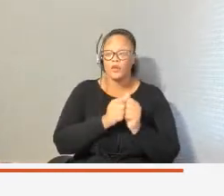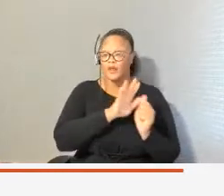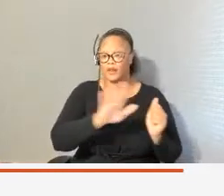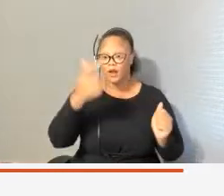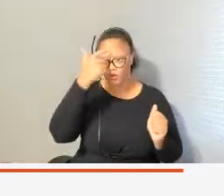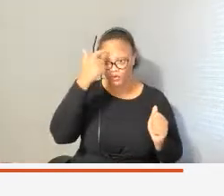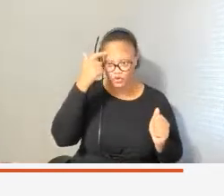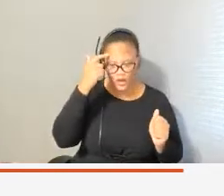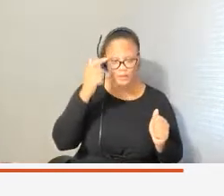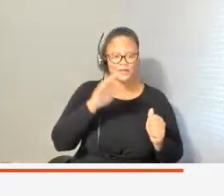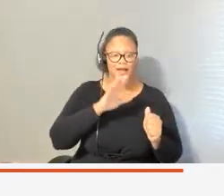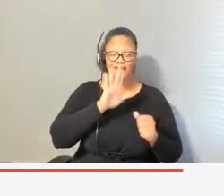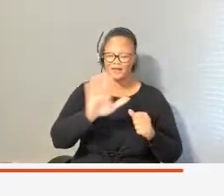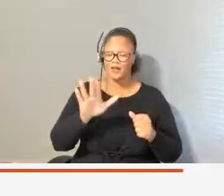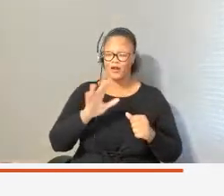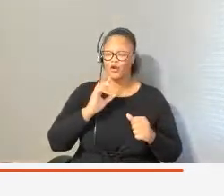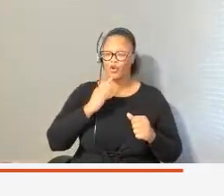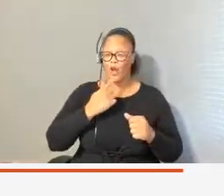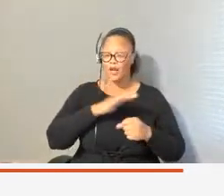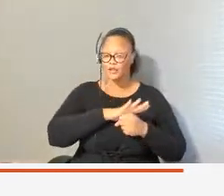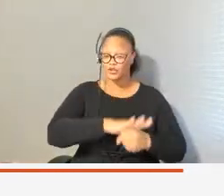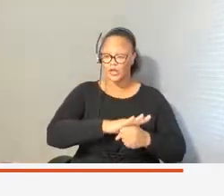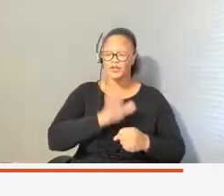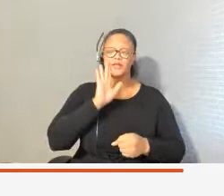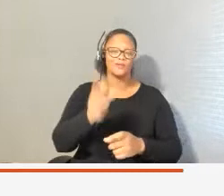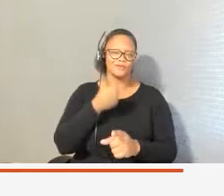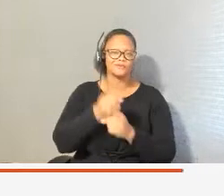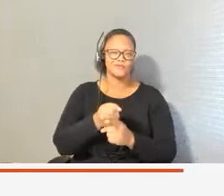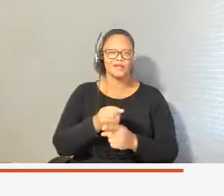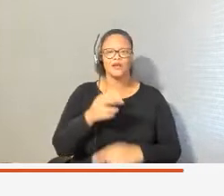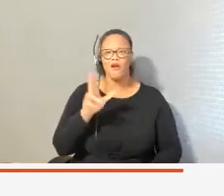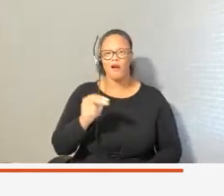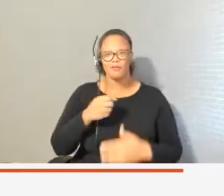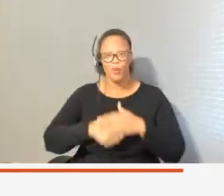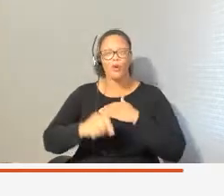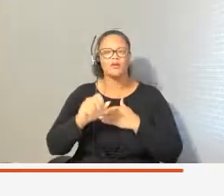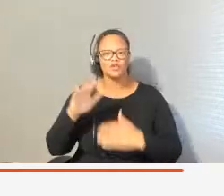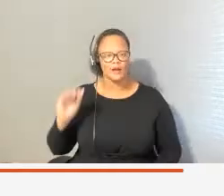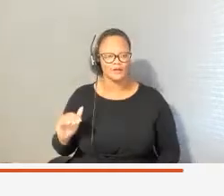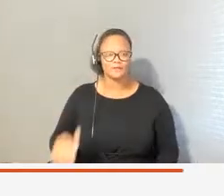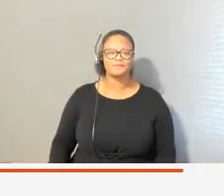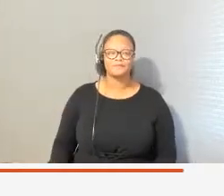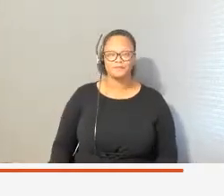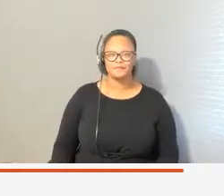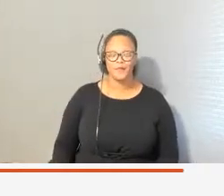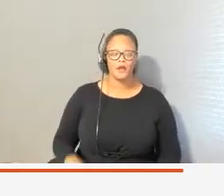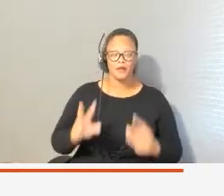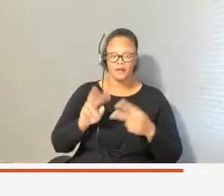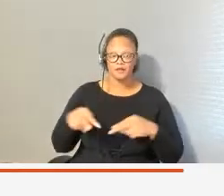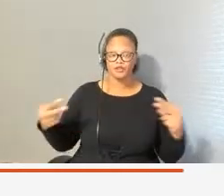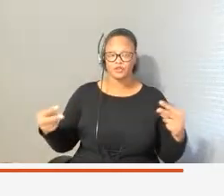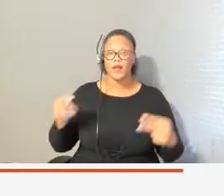their chronic stress because it impacts them and it impacts their unborn child. Epigenetics suggests